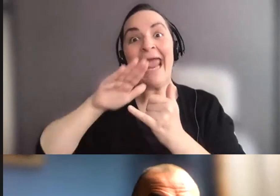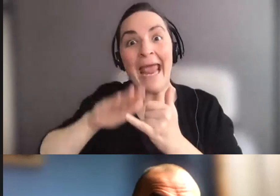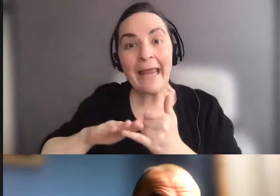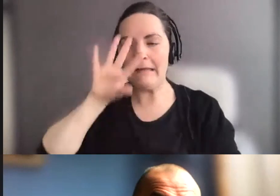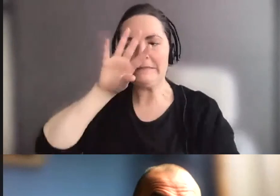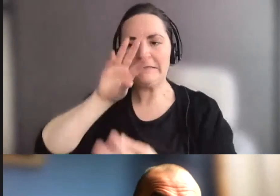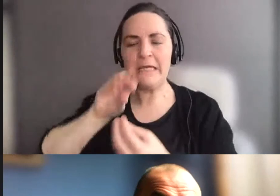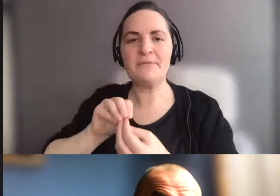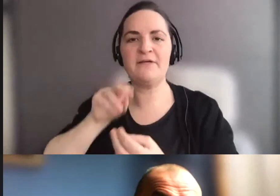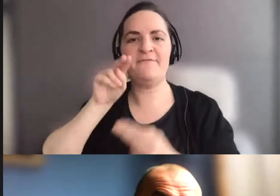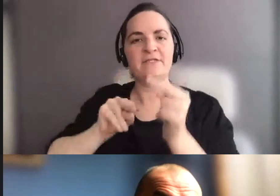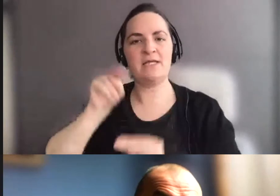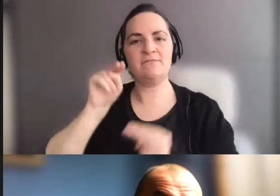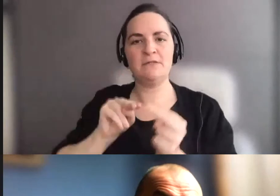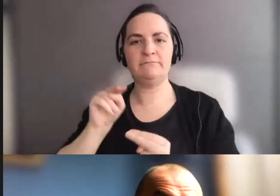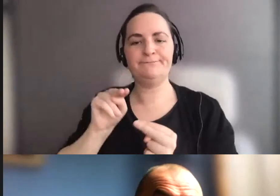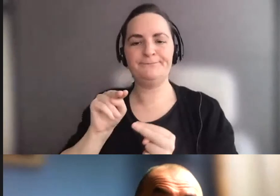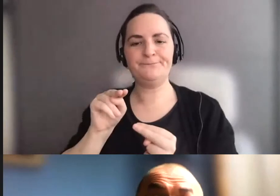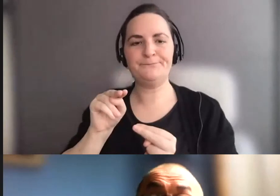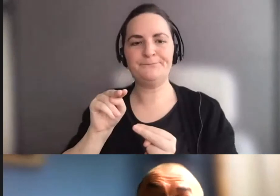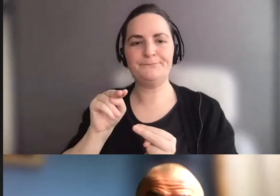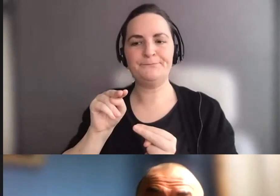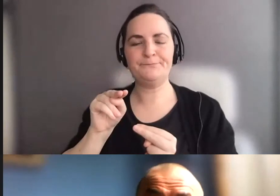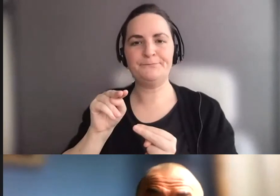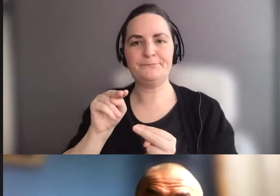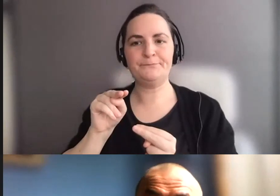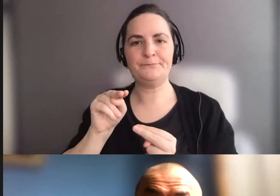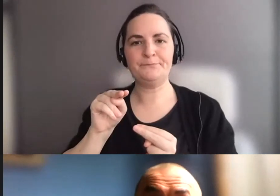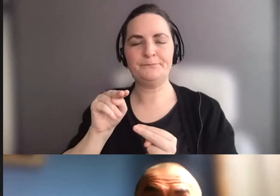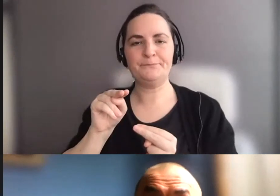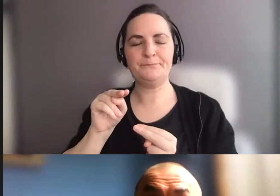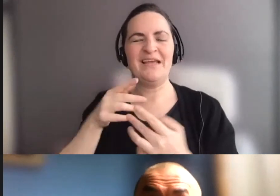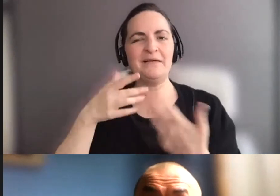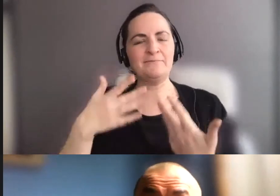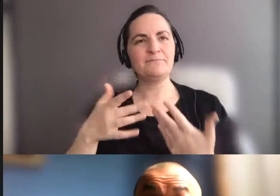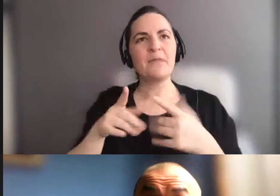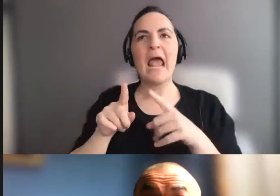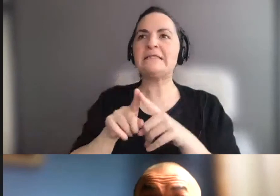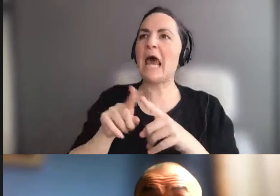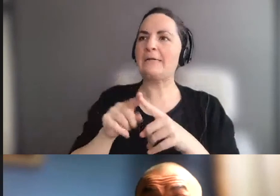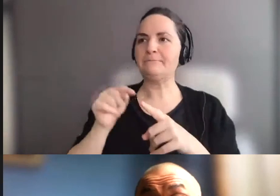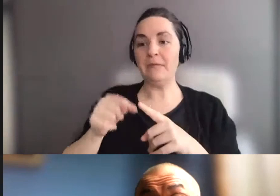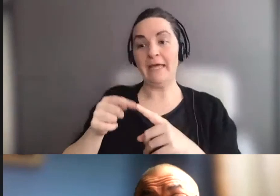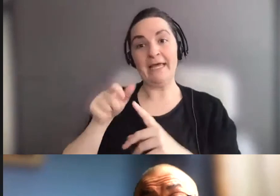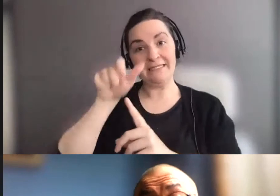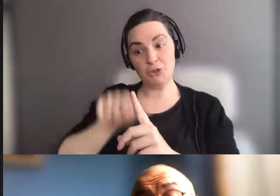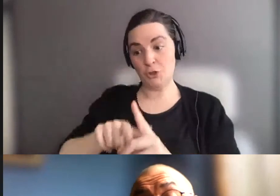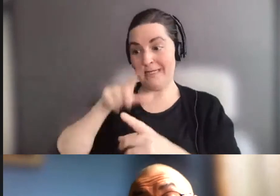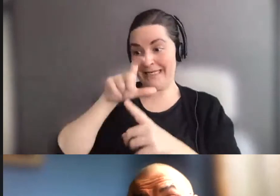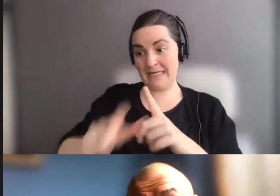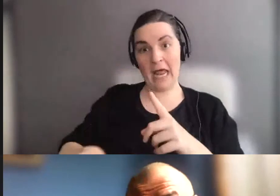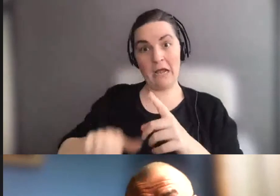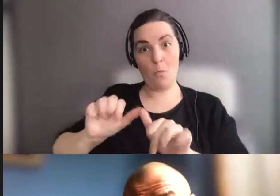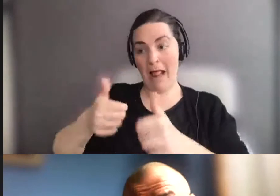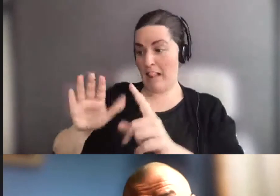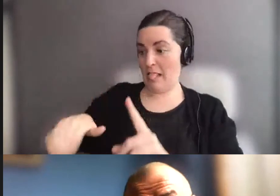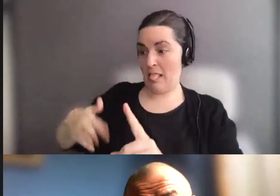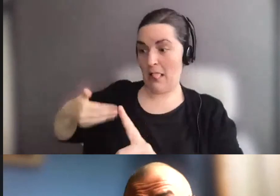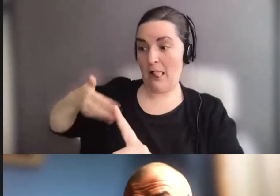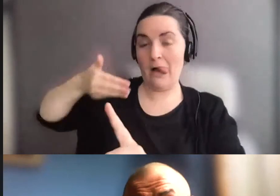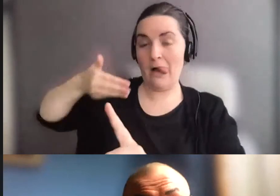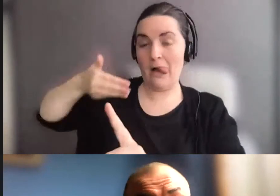It is a marker to how well the student has done up to